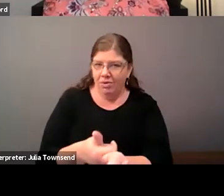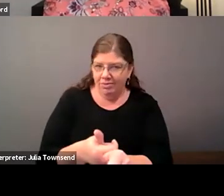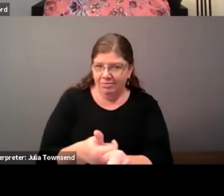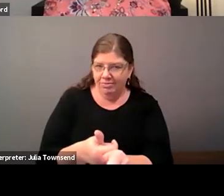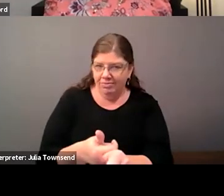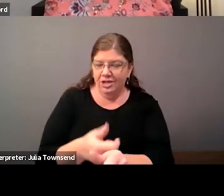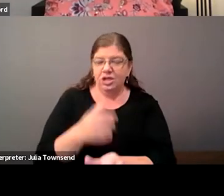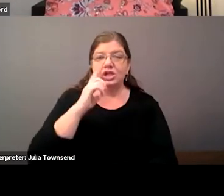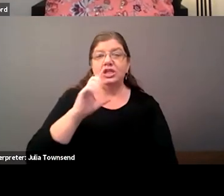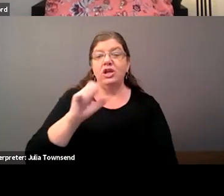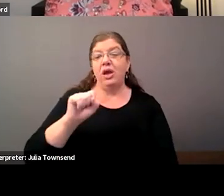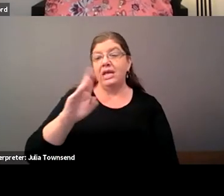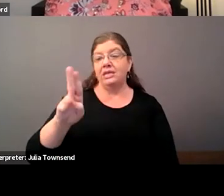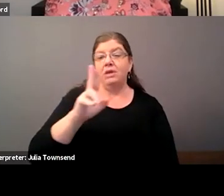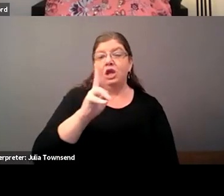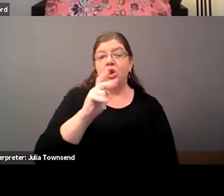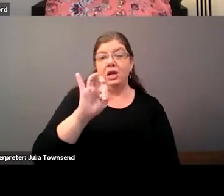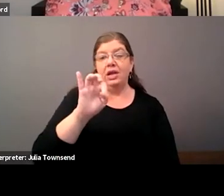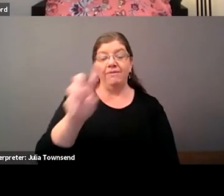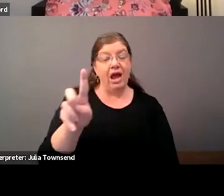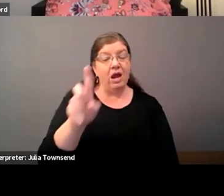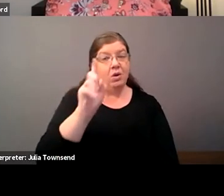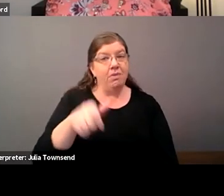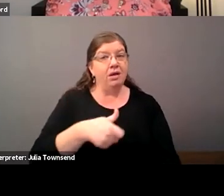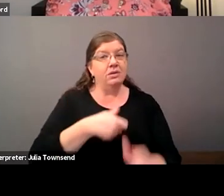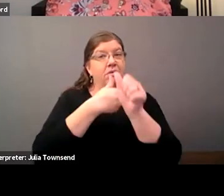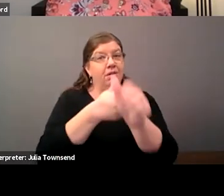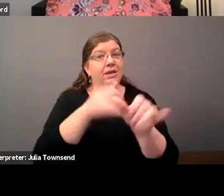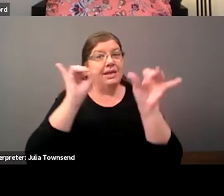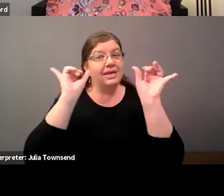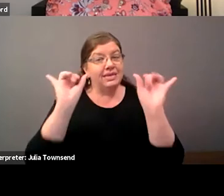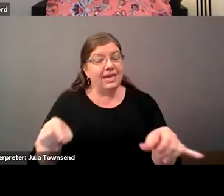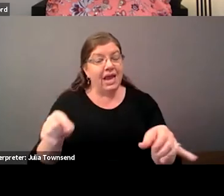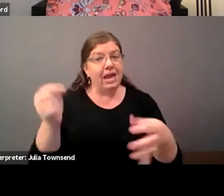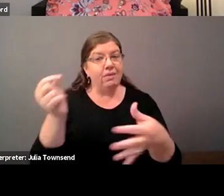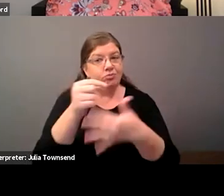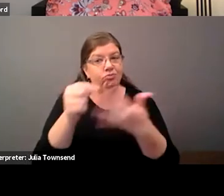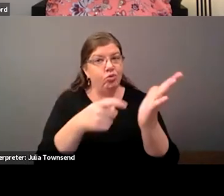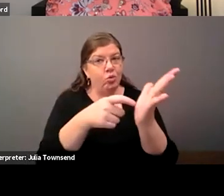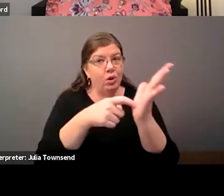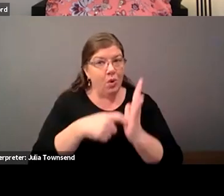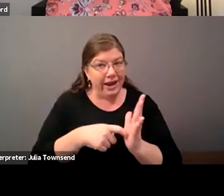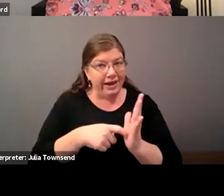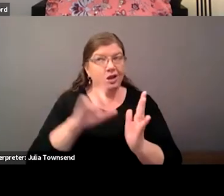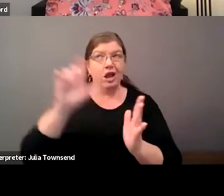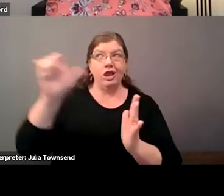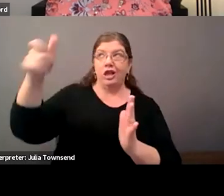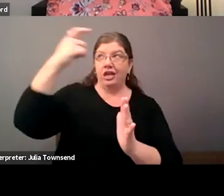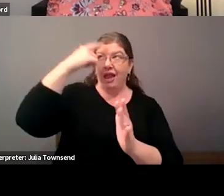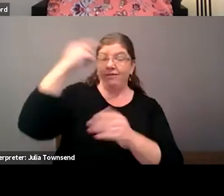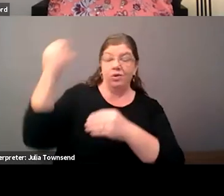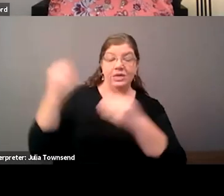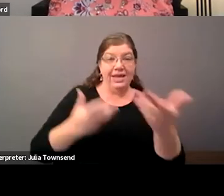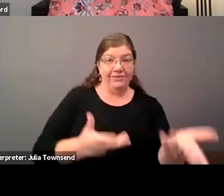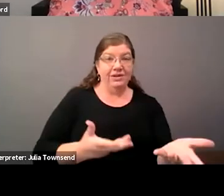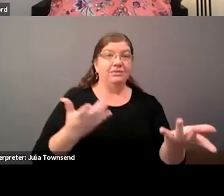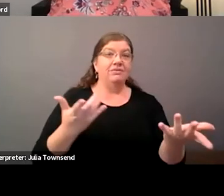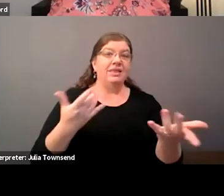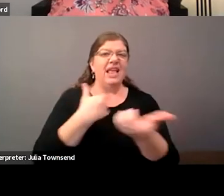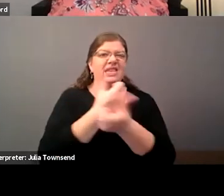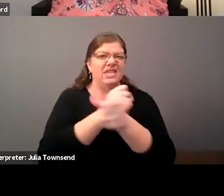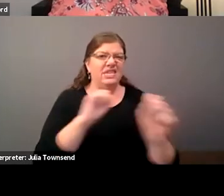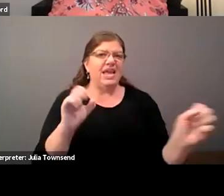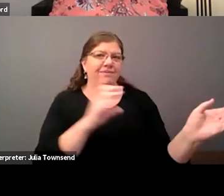sb unified we have to follow the same criteria the new criteria that the governor has given us which is the safety